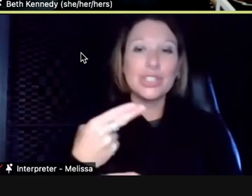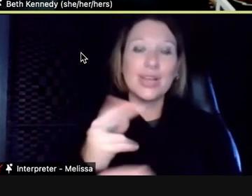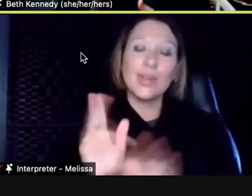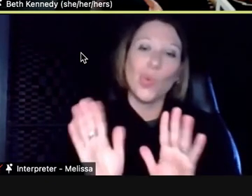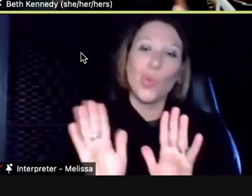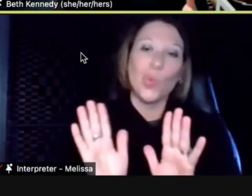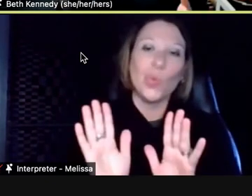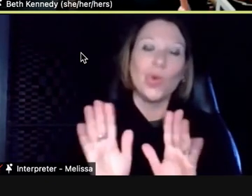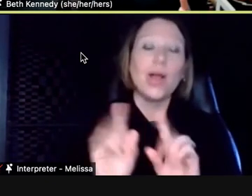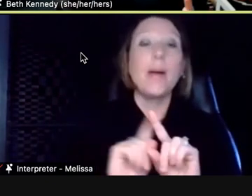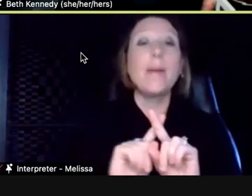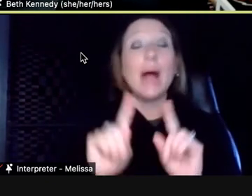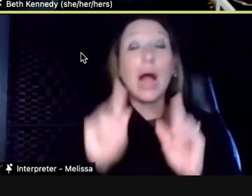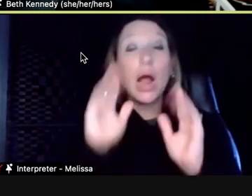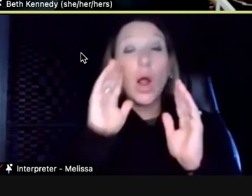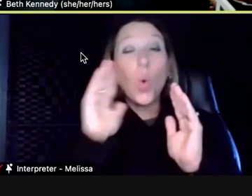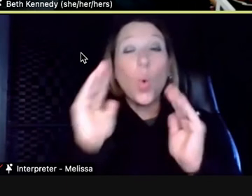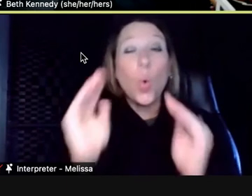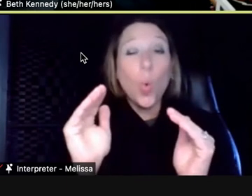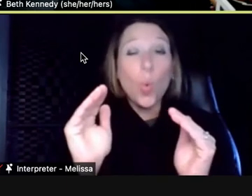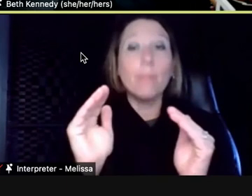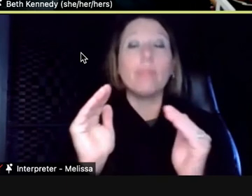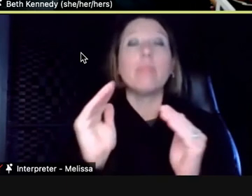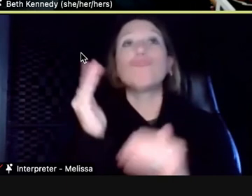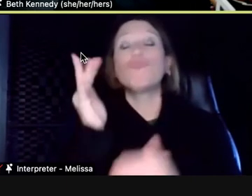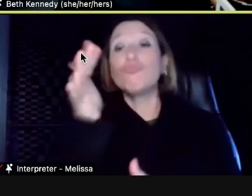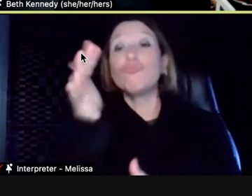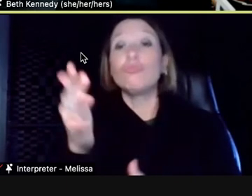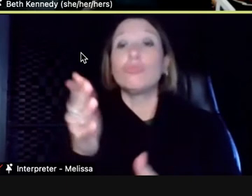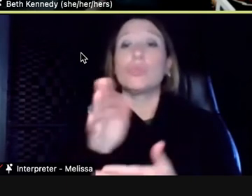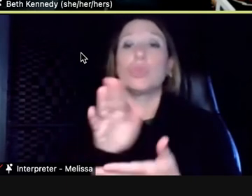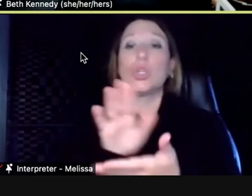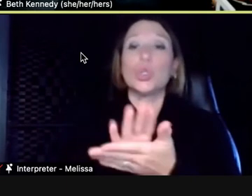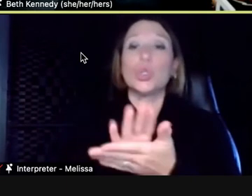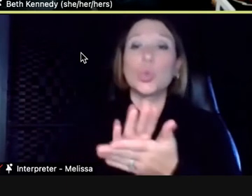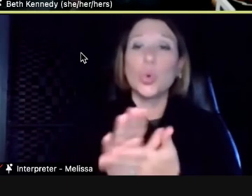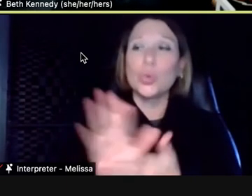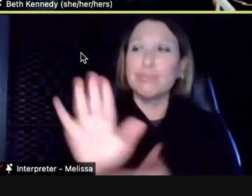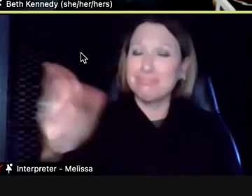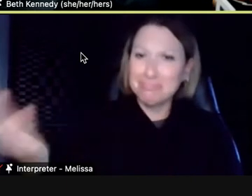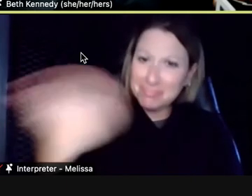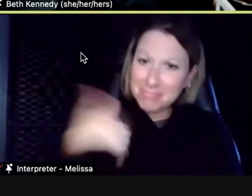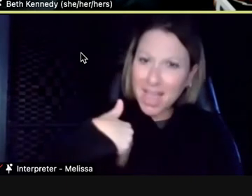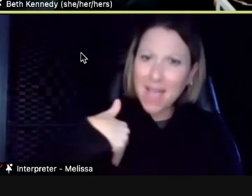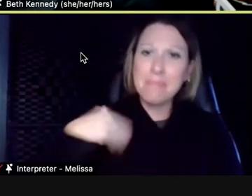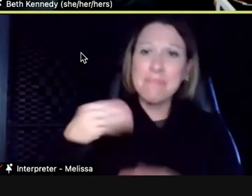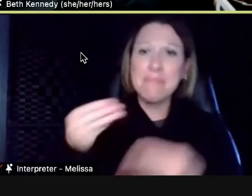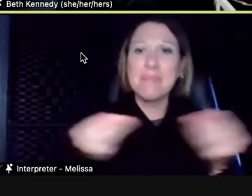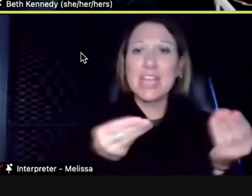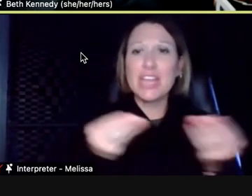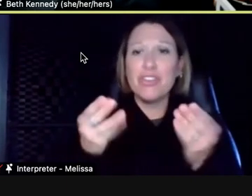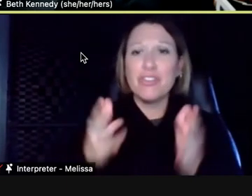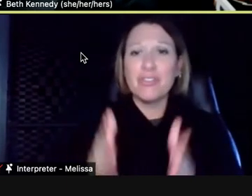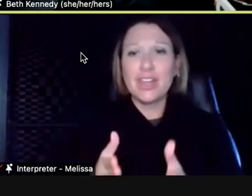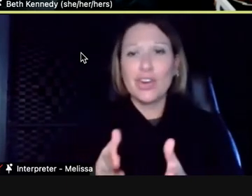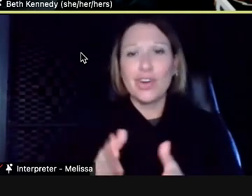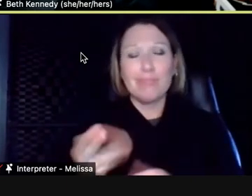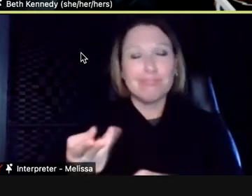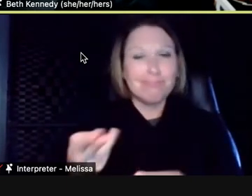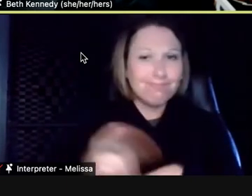point where schools can say, of course, the intervener's coming to this meeting. Of course, we have to schedule the IEP at a time